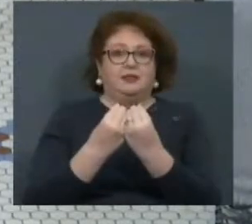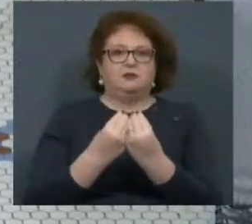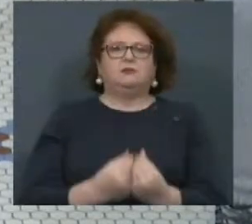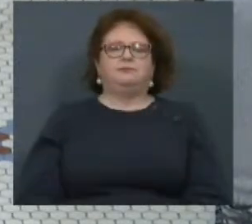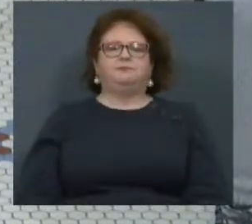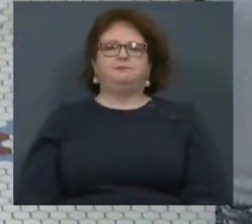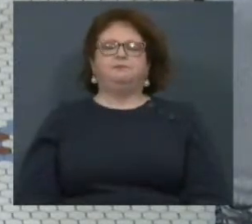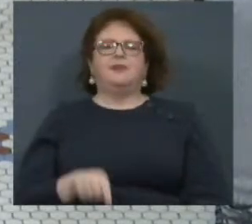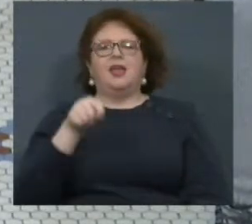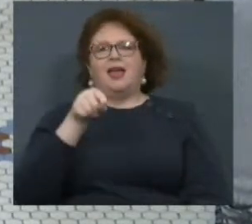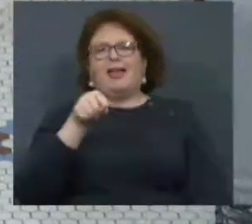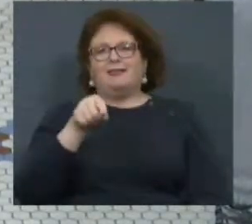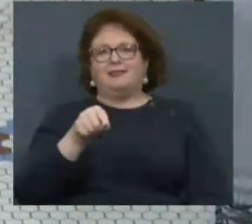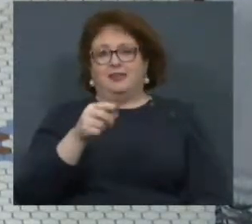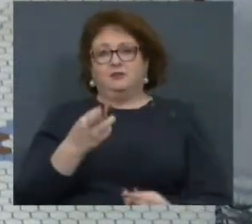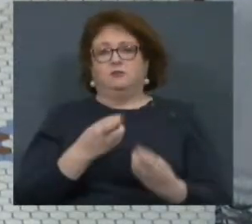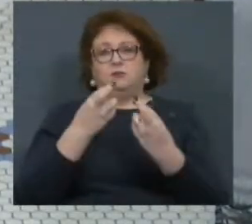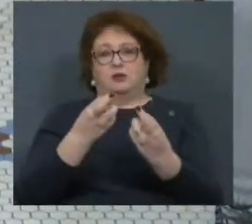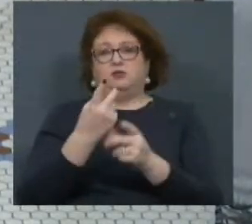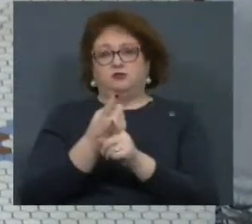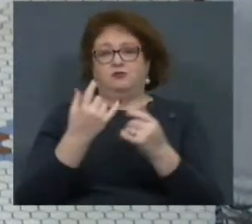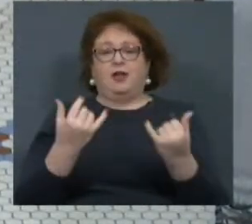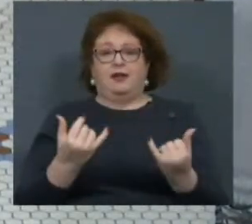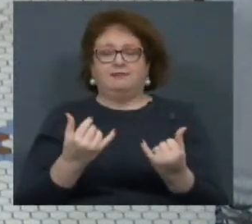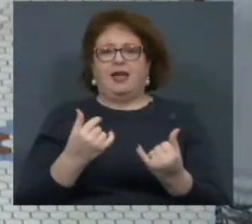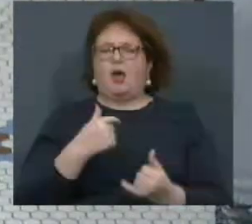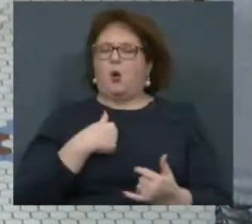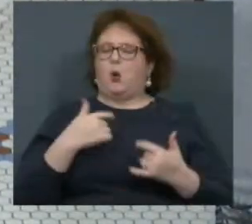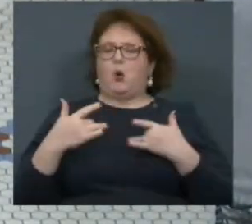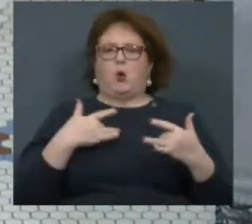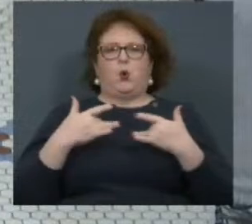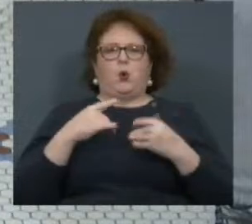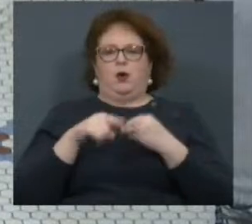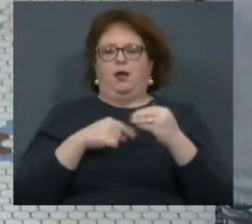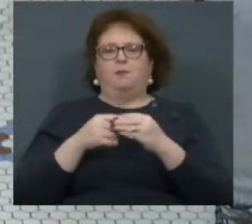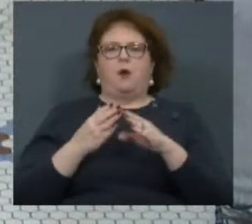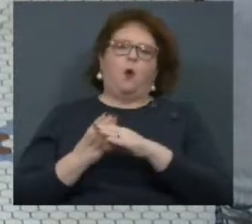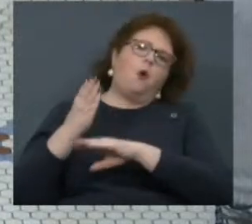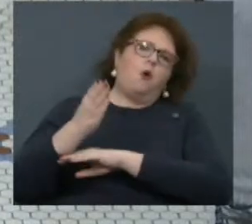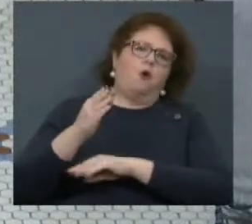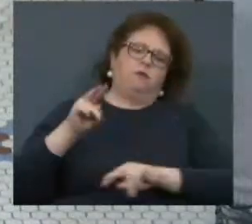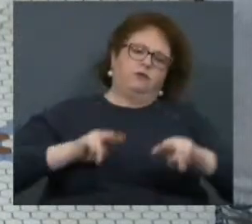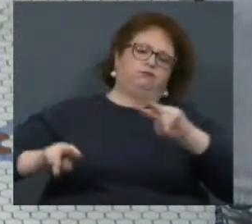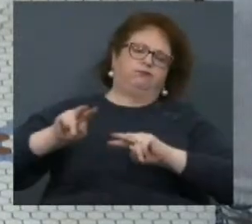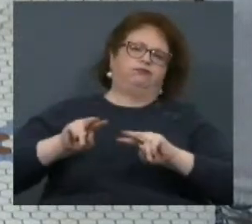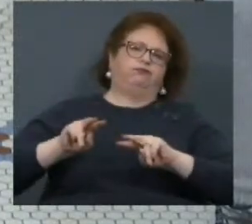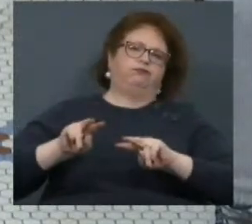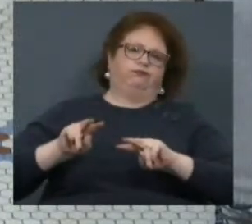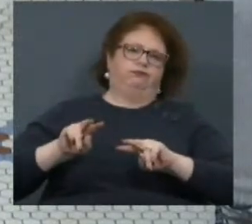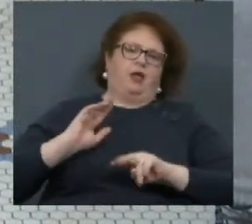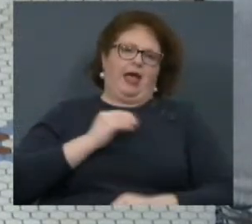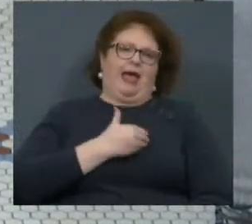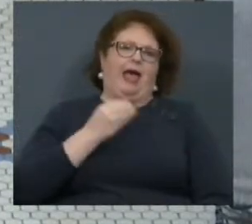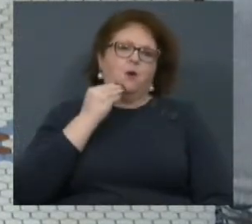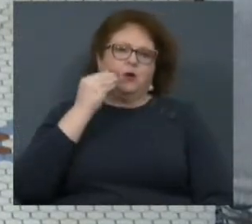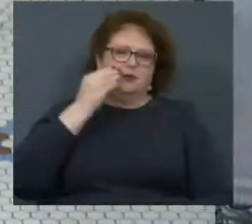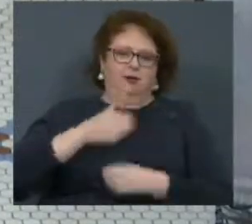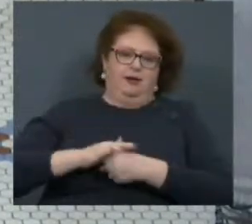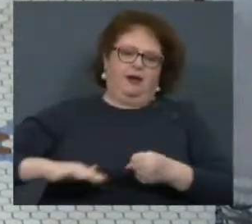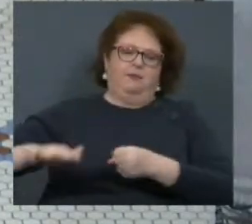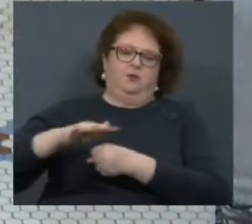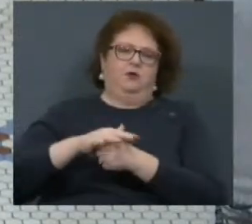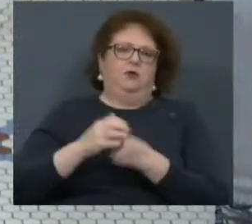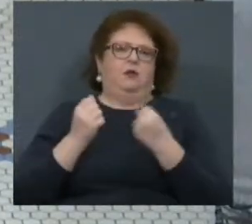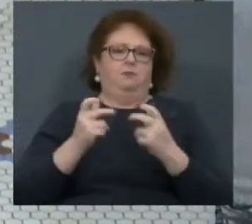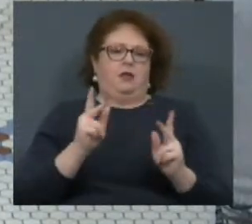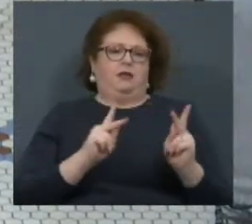This particular resolution gives me concern over the over-surveillance of our neighborhood. A lot of my colleagues here have already mentioned